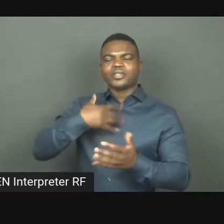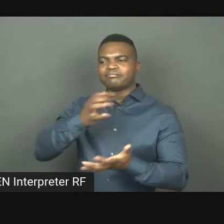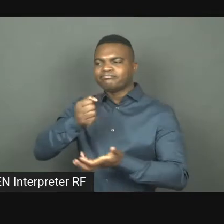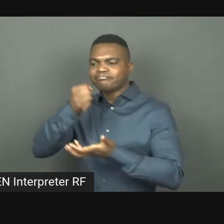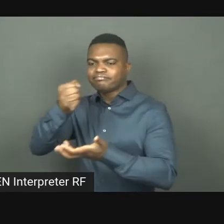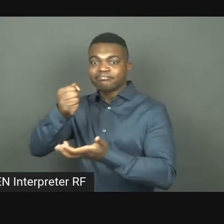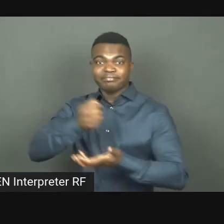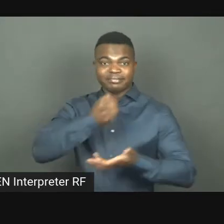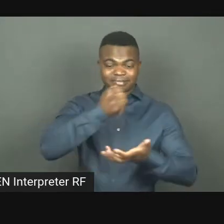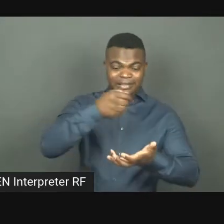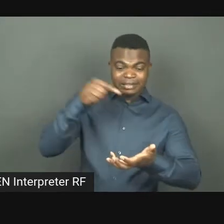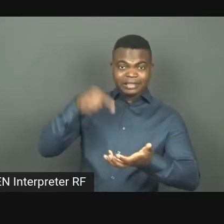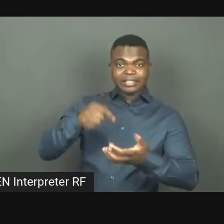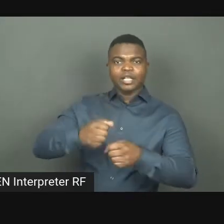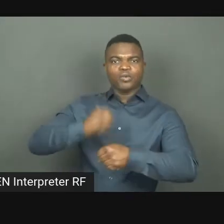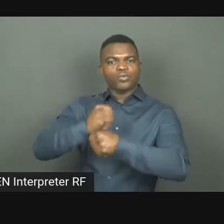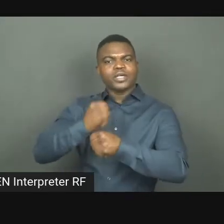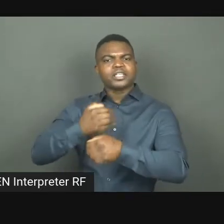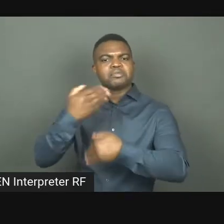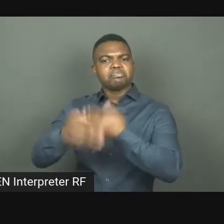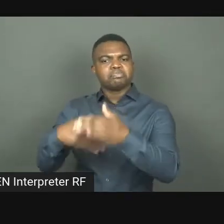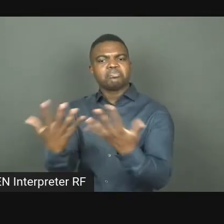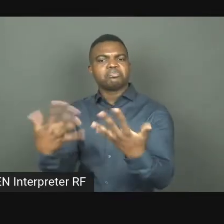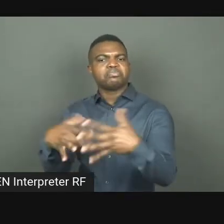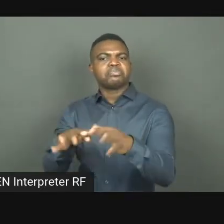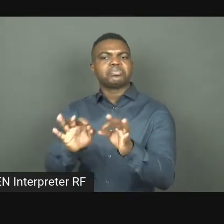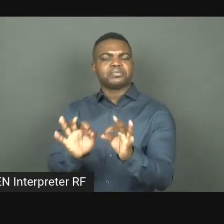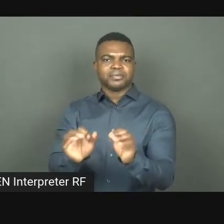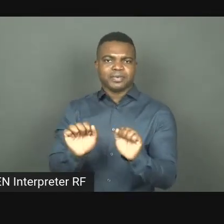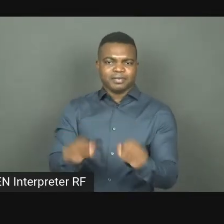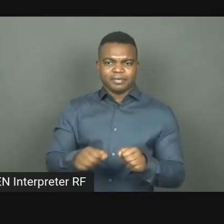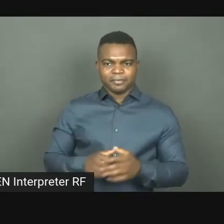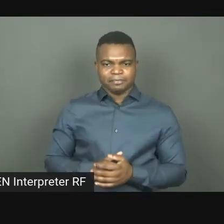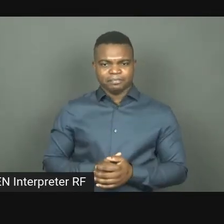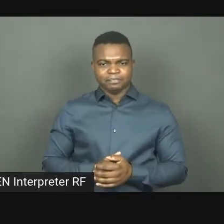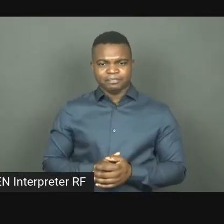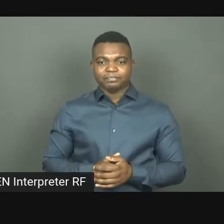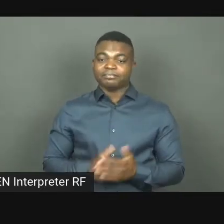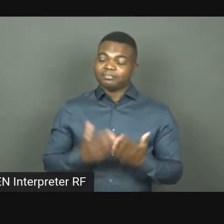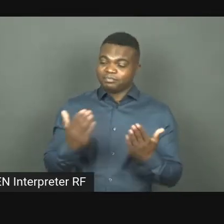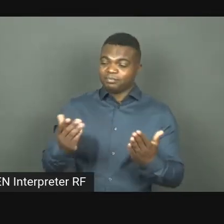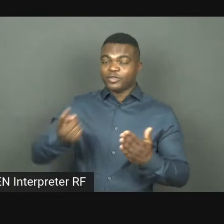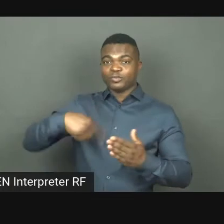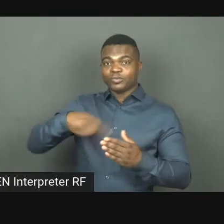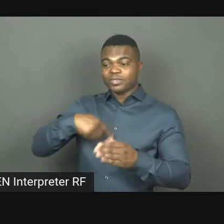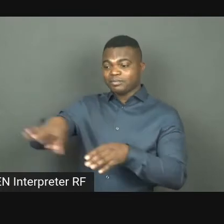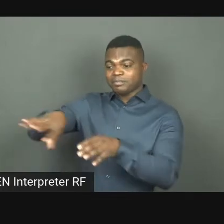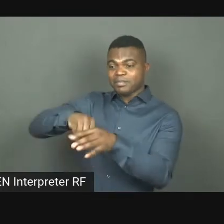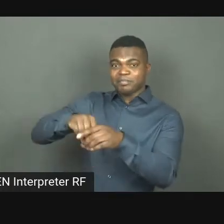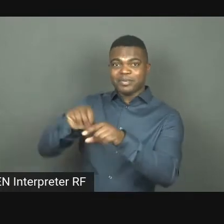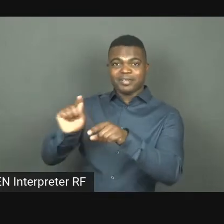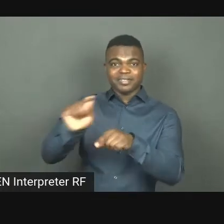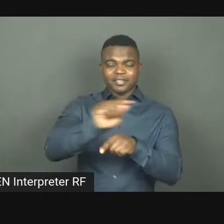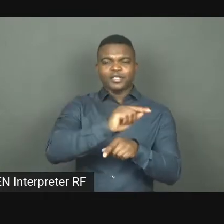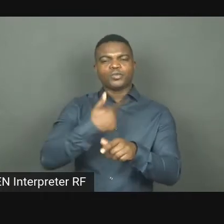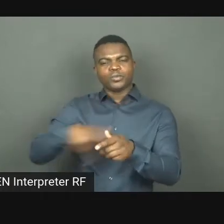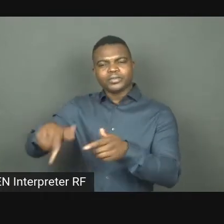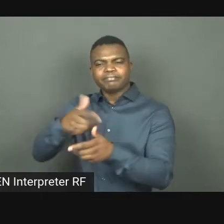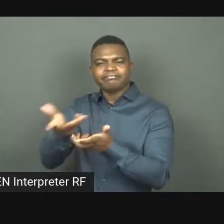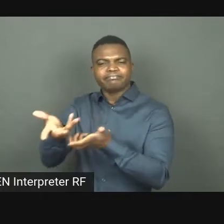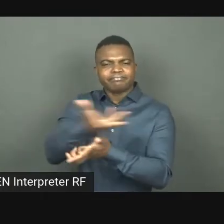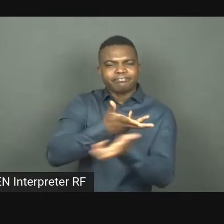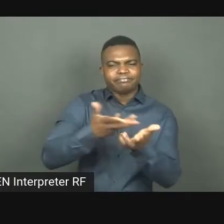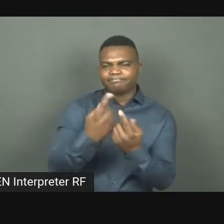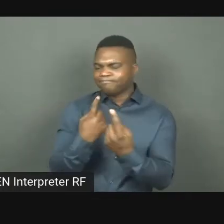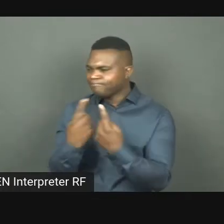consider how good practice and innovation can improve the quality and accountability of our work. These exchanges allow us to focus on